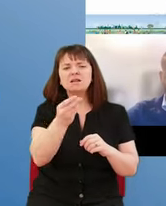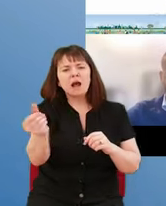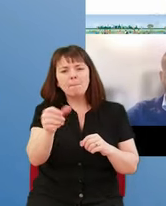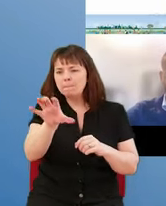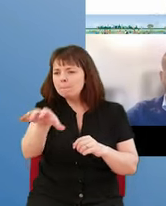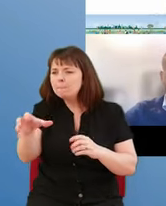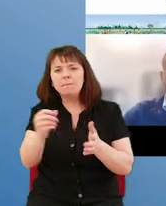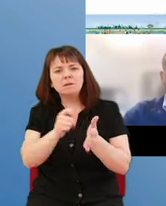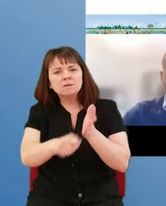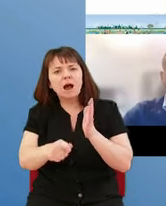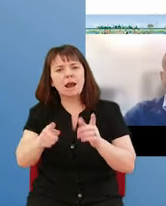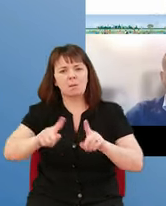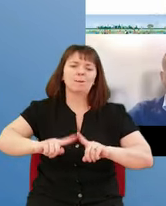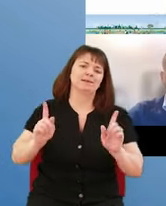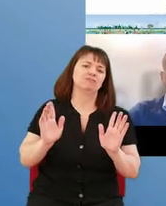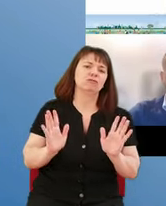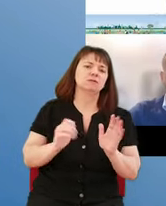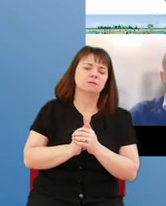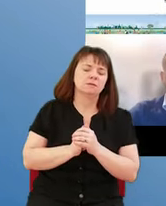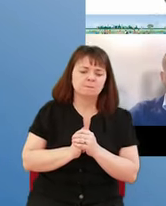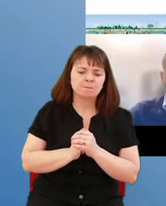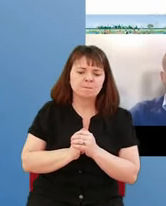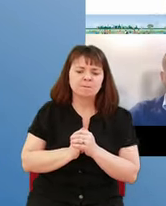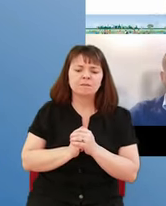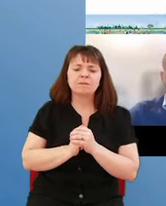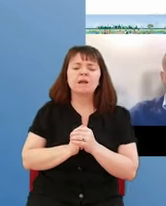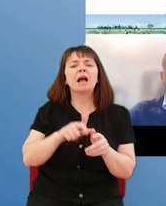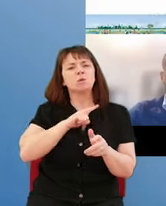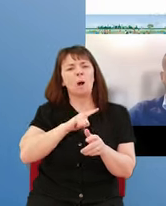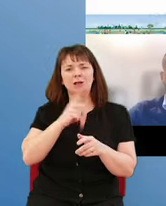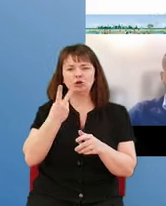right, let's see where we are, and we know what we've got, then we can work it through how we convey that.